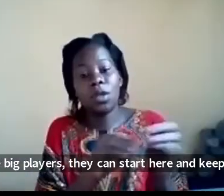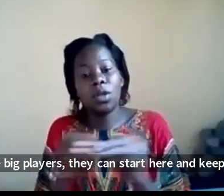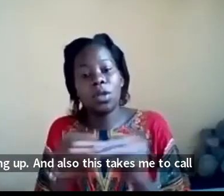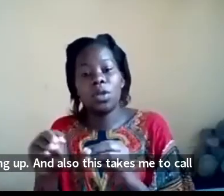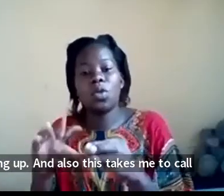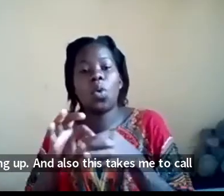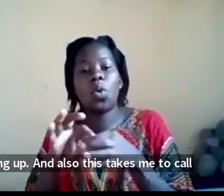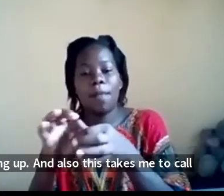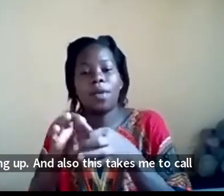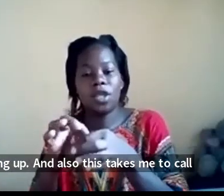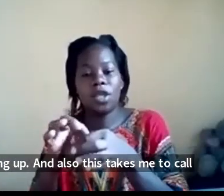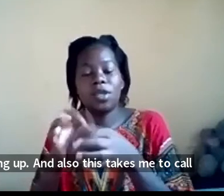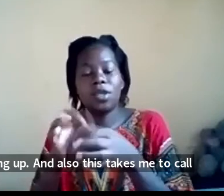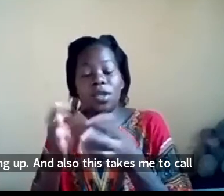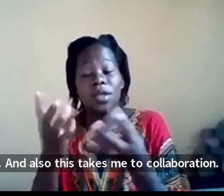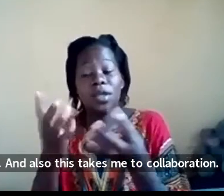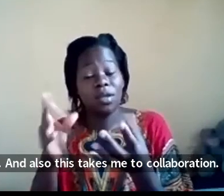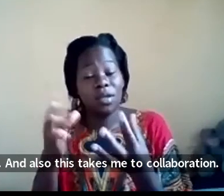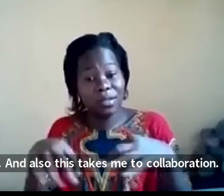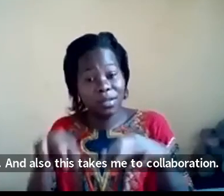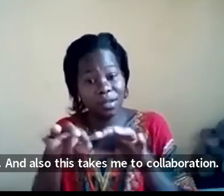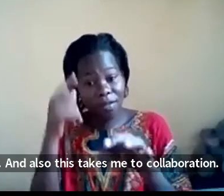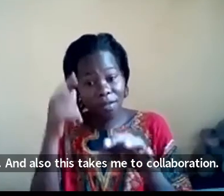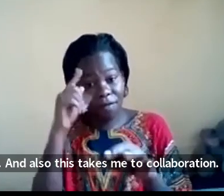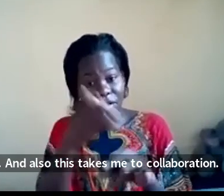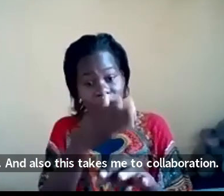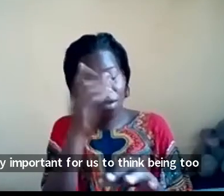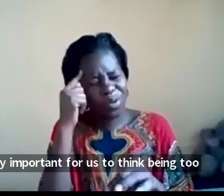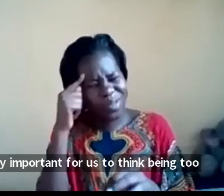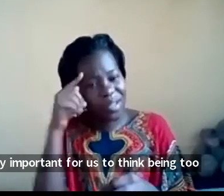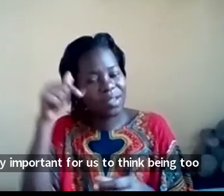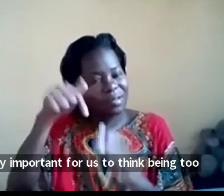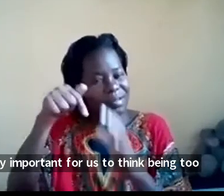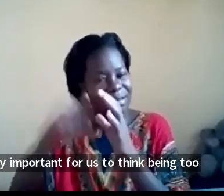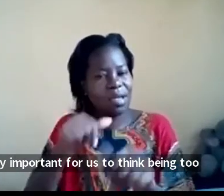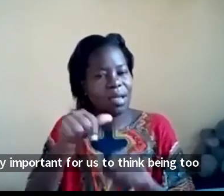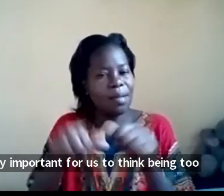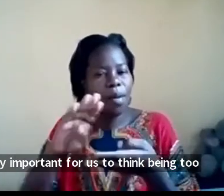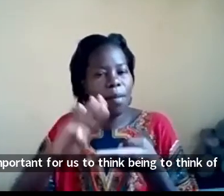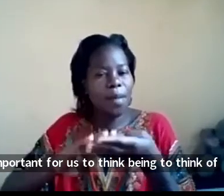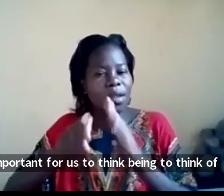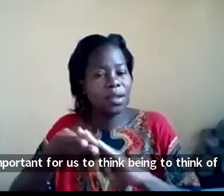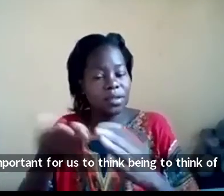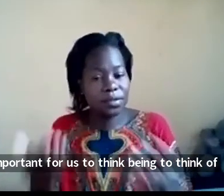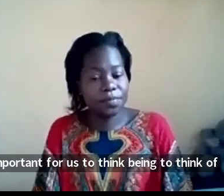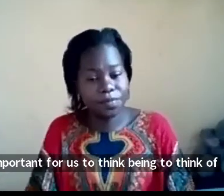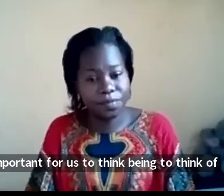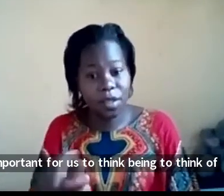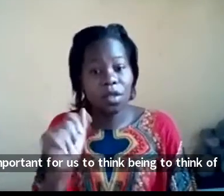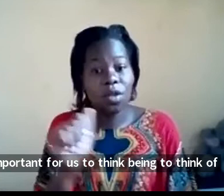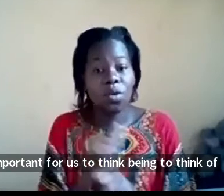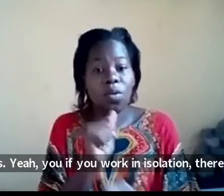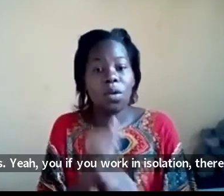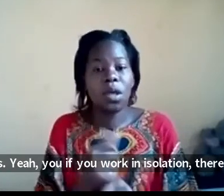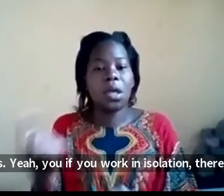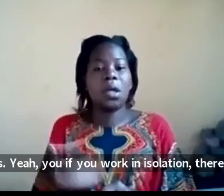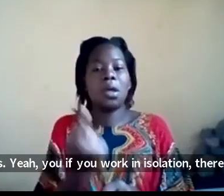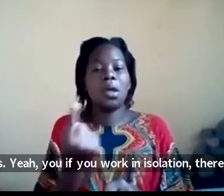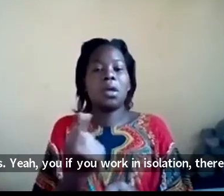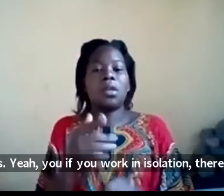very important for us to think big, to think of partnerships. Yeah, if you work in isolation, there is a limit so you can